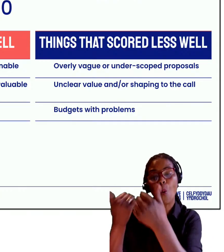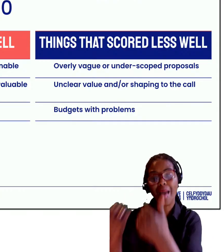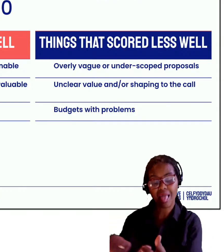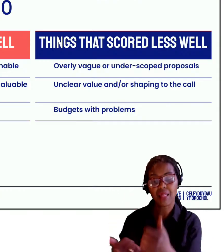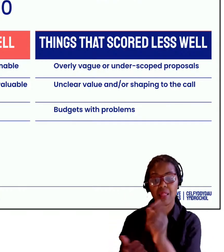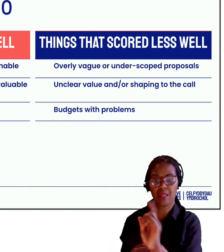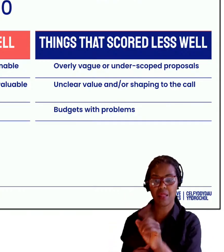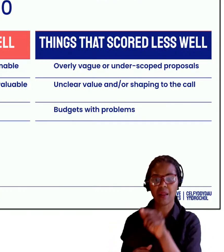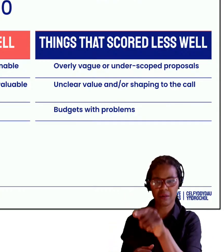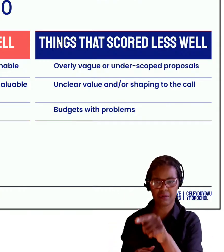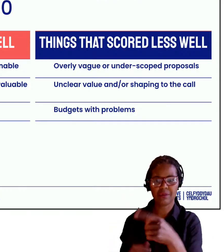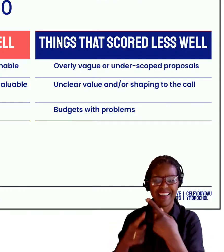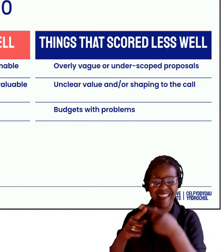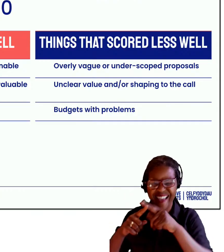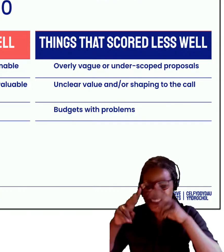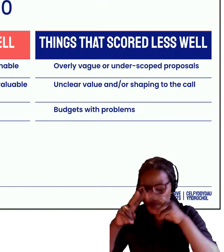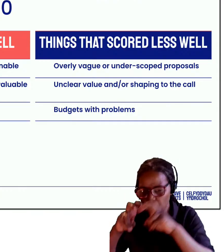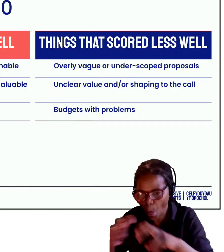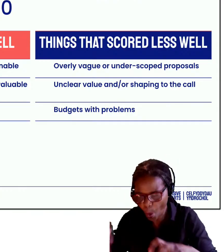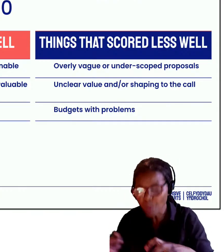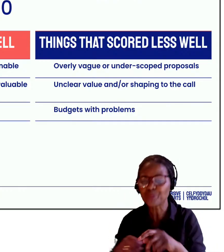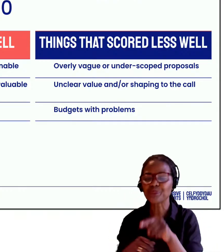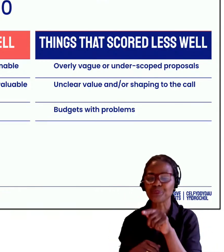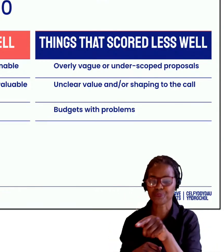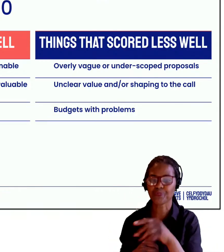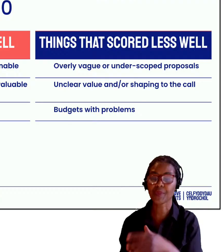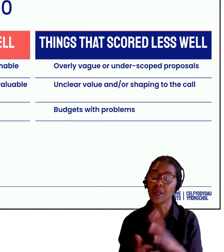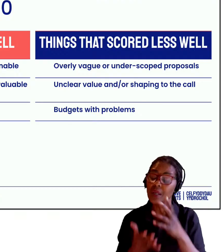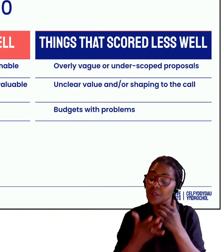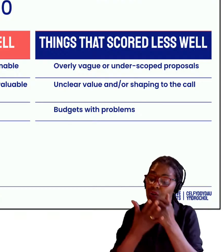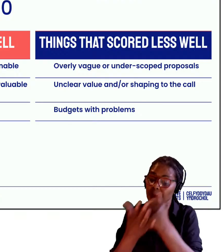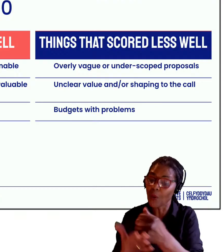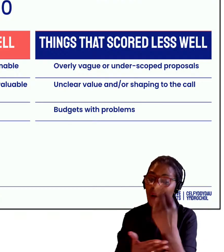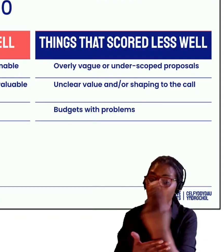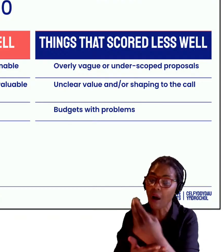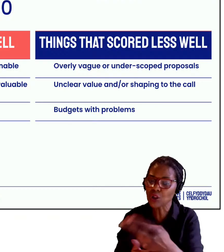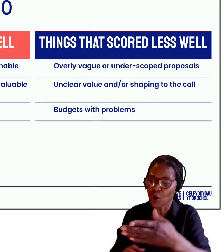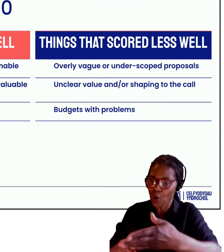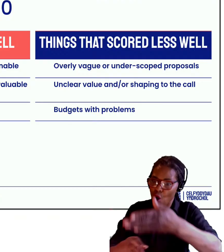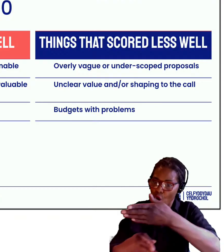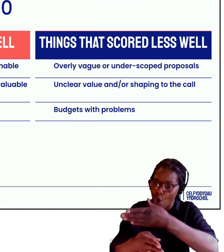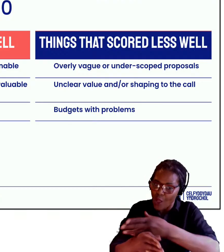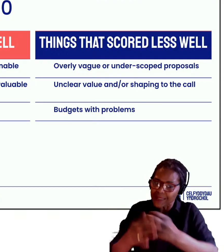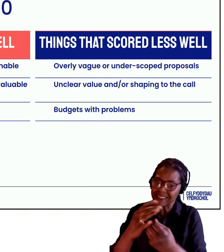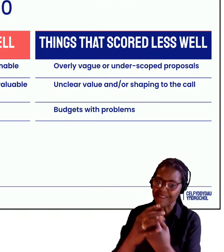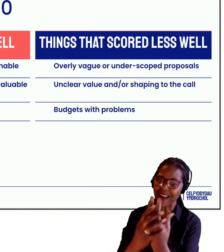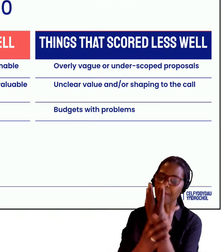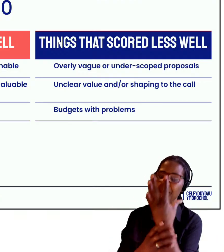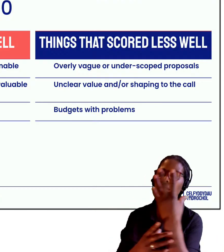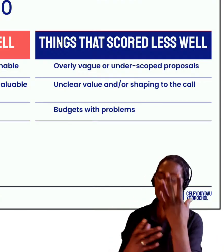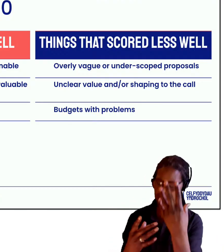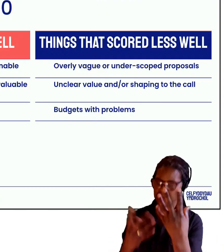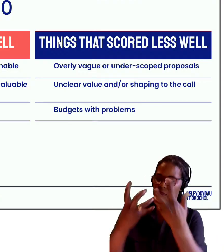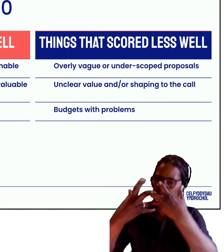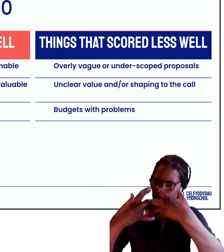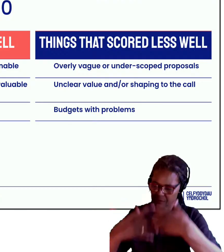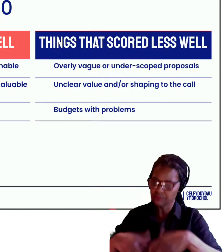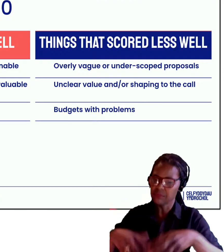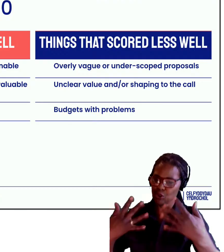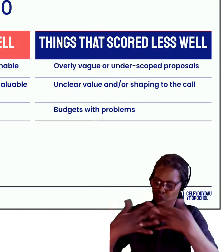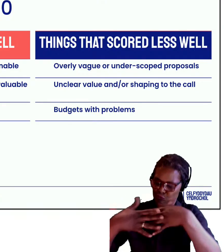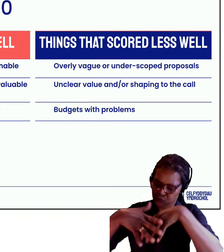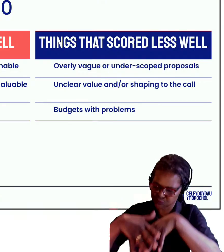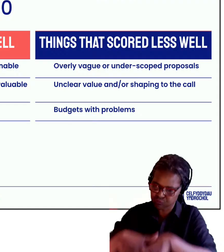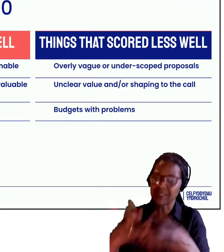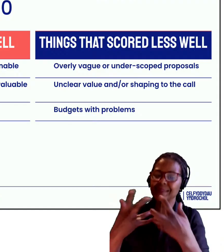would enable. So Explore is designed to support artists' early stages of development with immersive tech. Applications that did well often get a